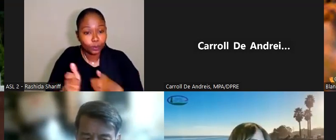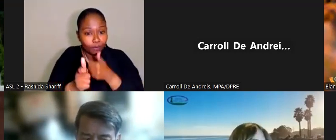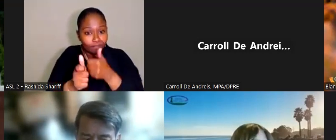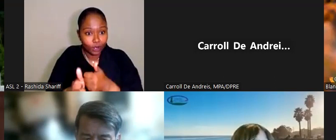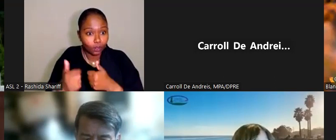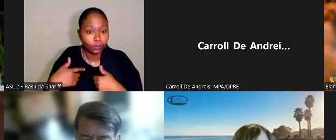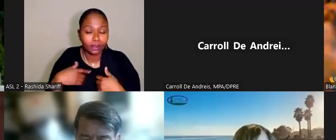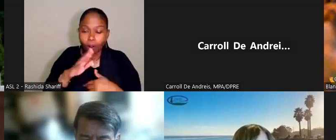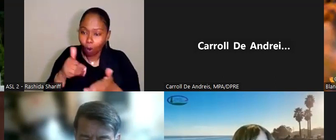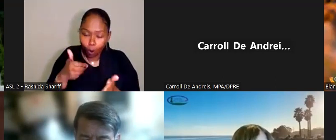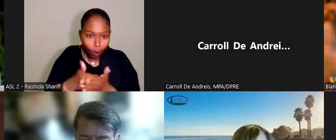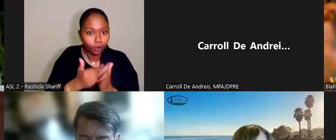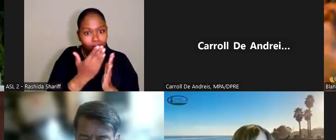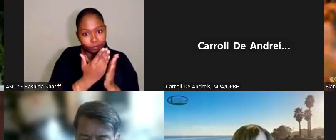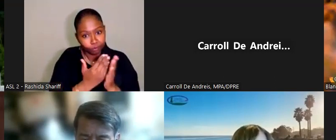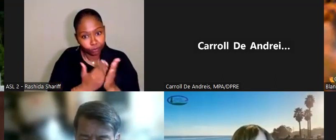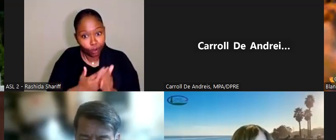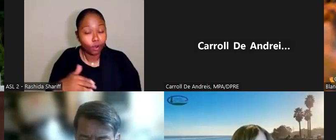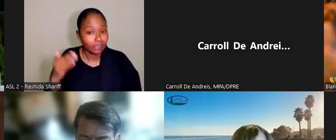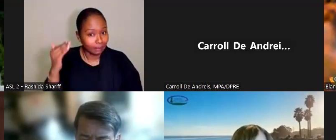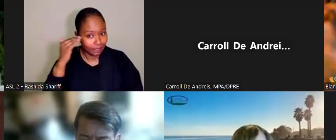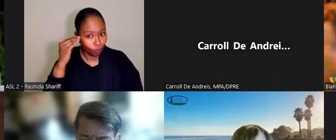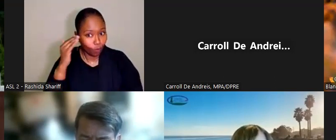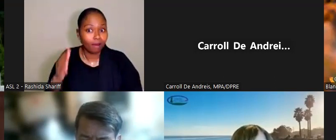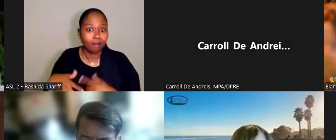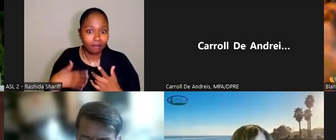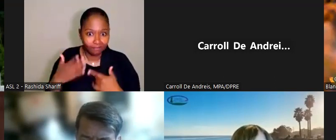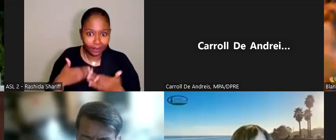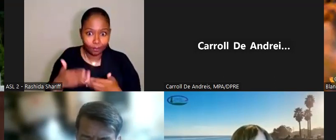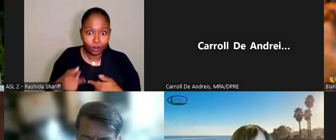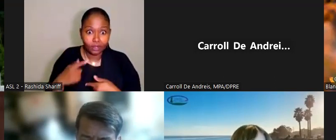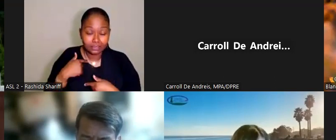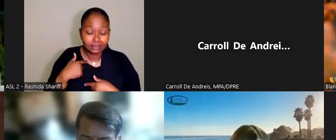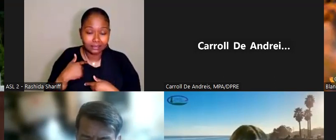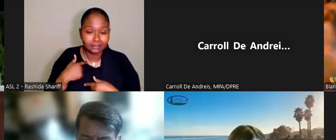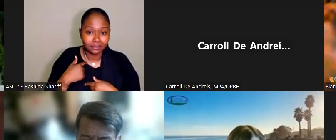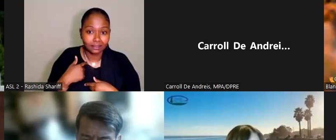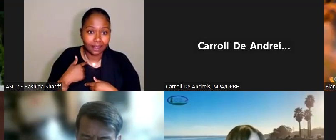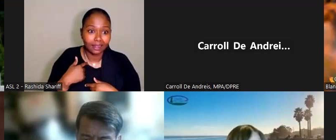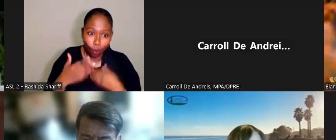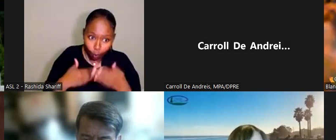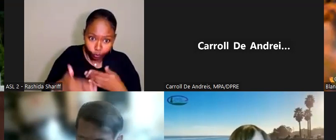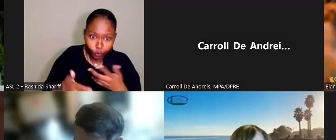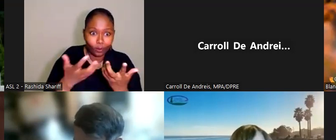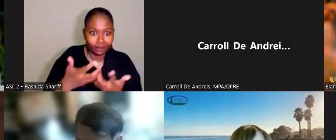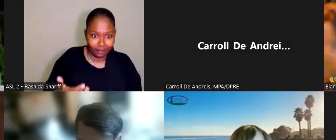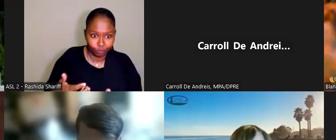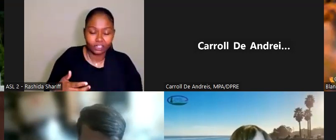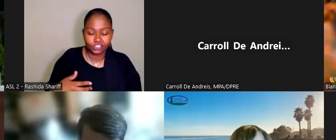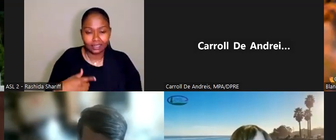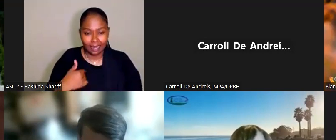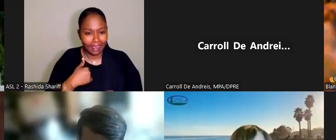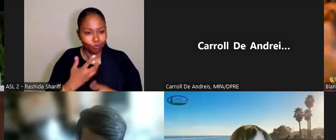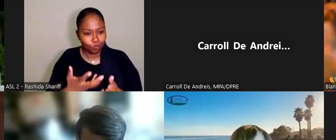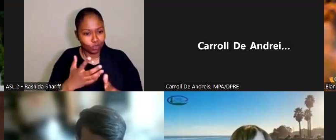protocol and also being aware of it. So ongoing, collaboration, I would say, and we recognize